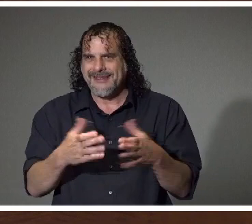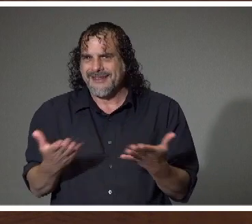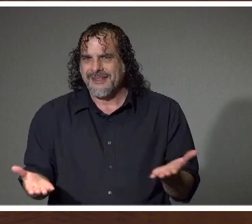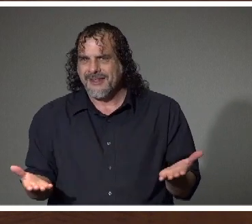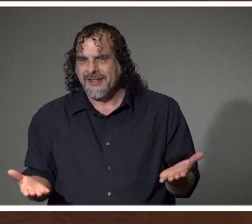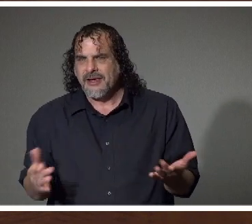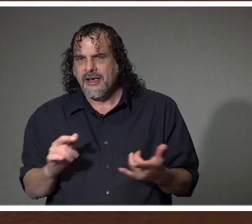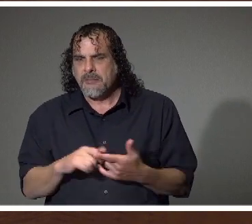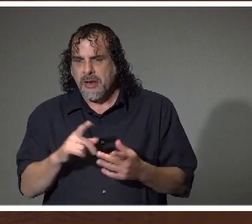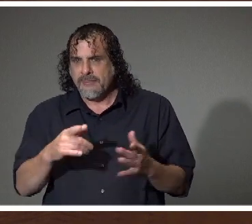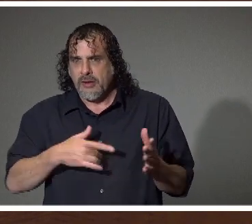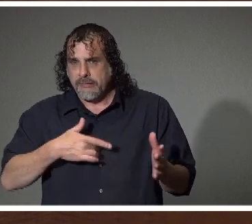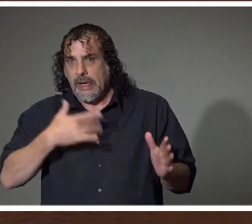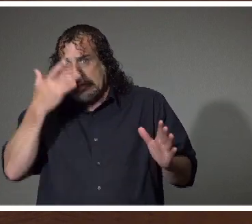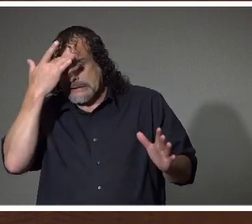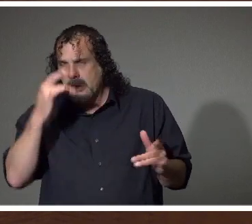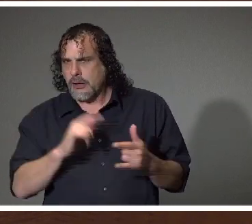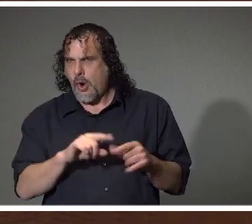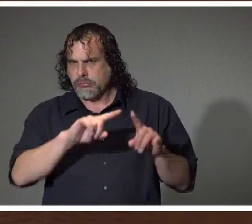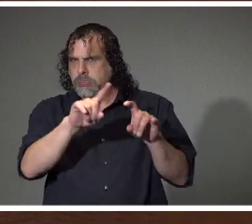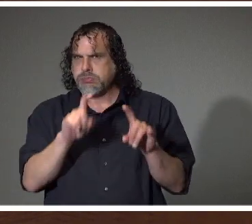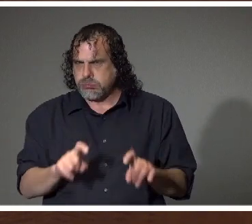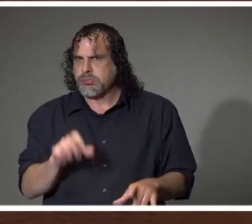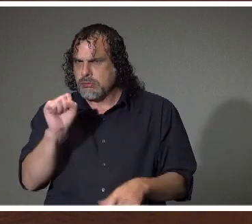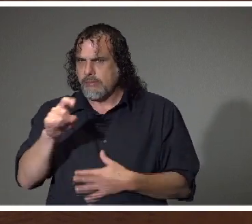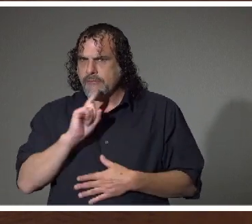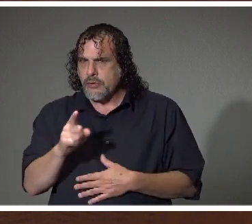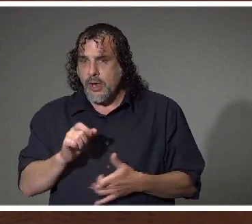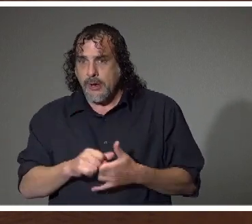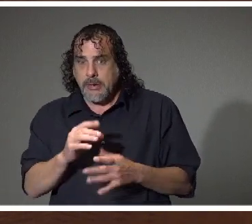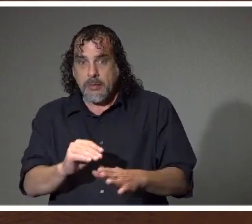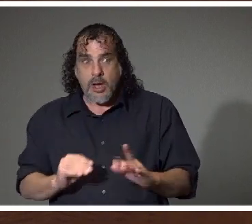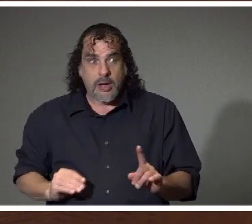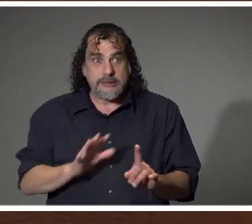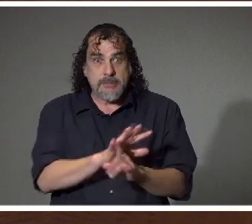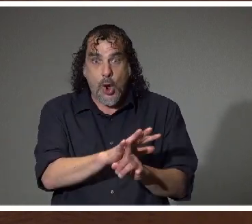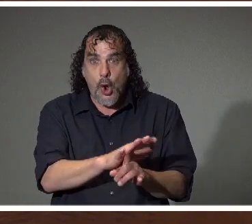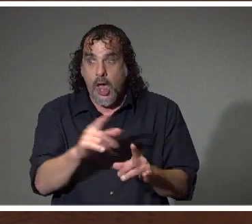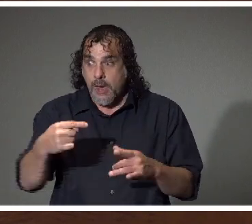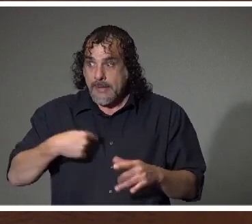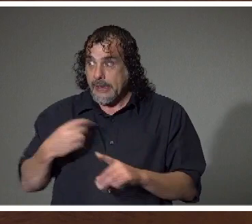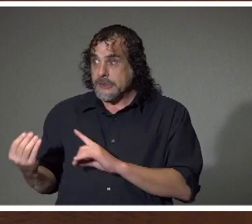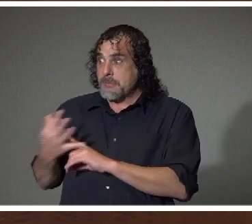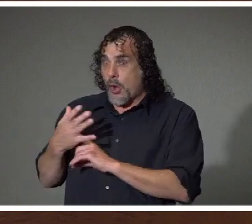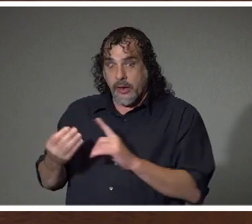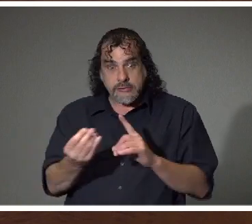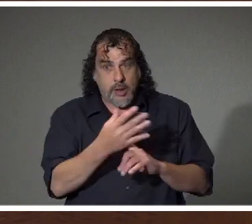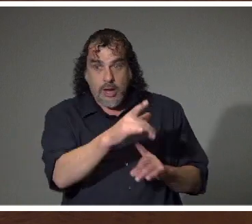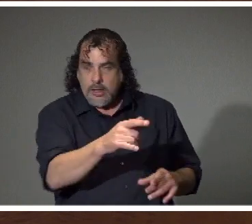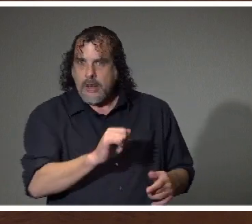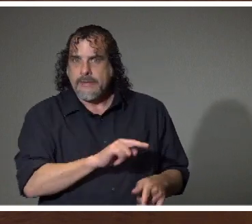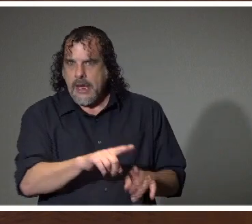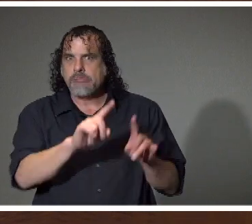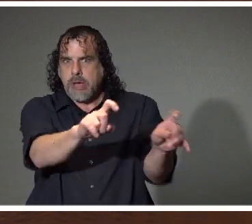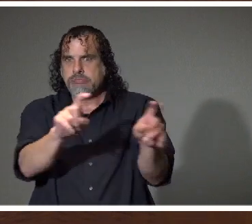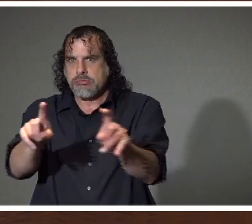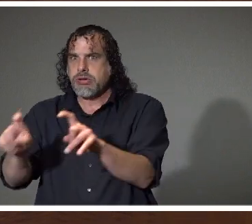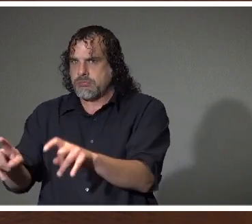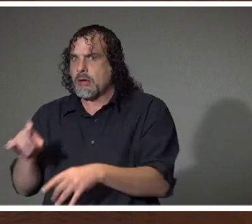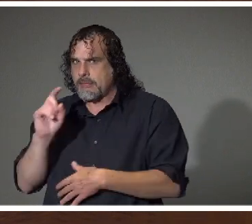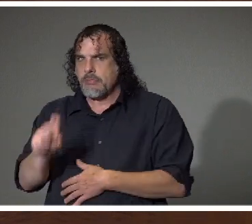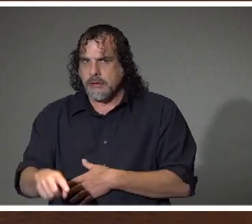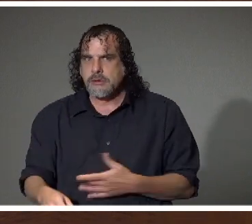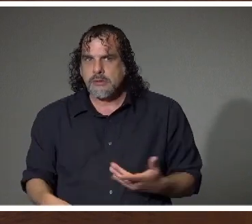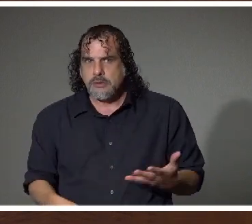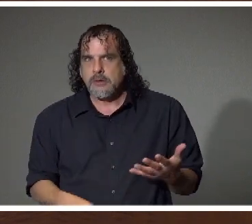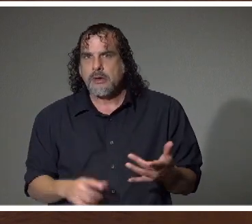definitely need to be checked. And we're looking into people who've been exposed may well need to be checked. So there's a different sort of tiering of the necessity of testing folks. And